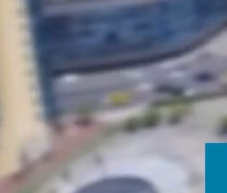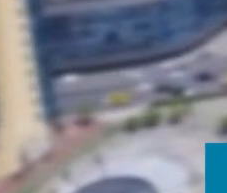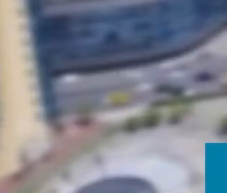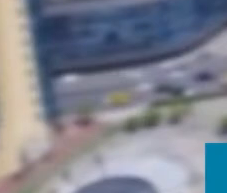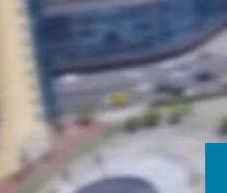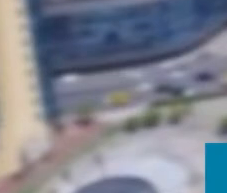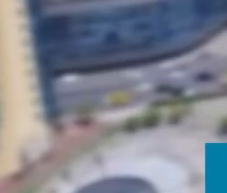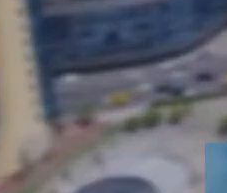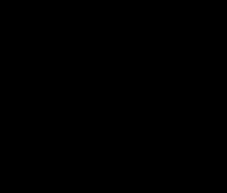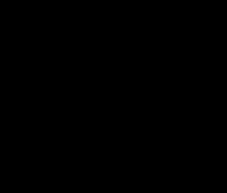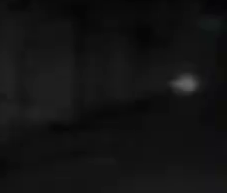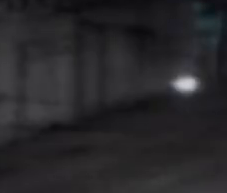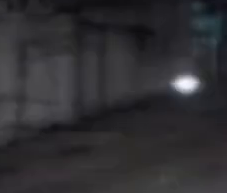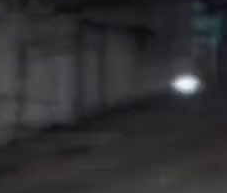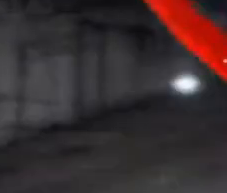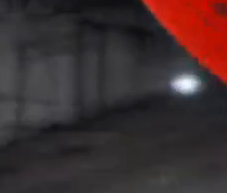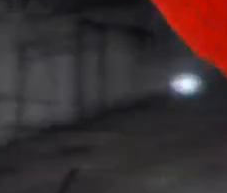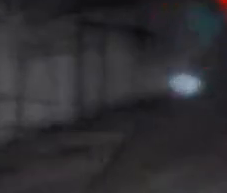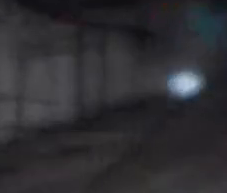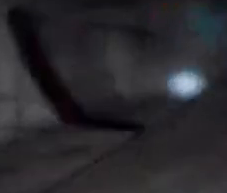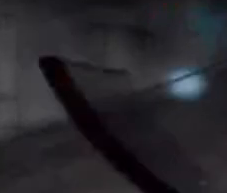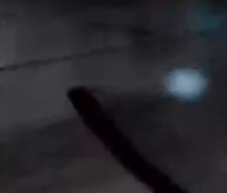constitutionalreform2024.gov.dt.